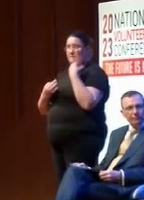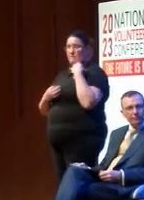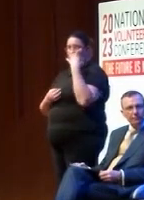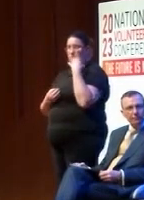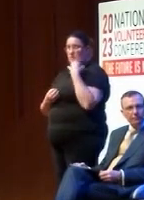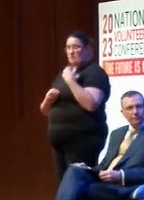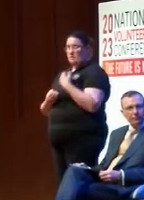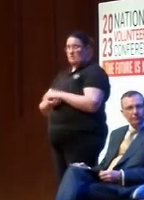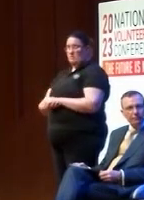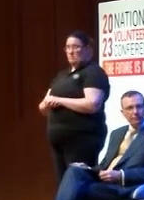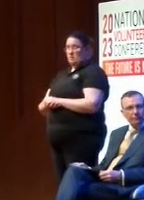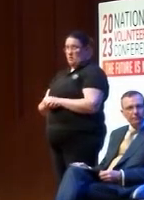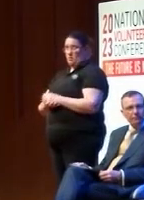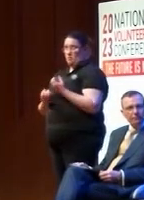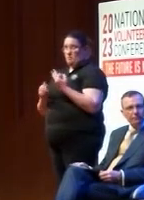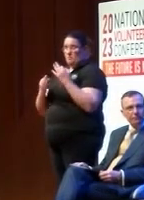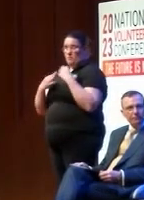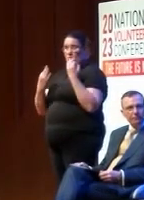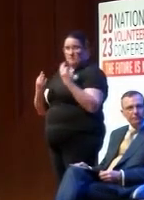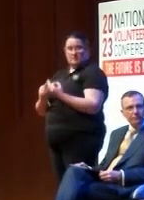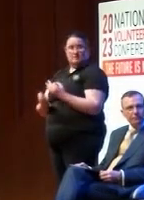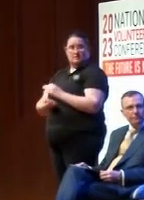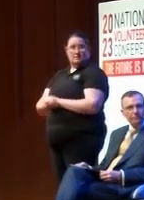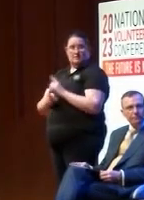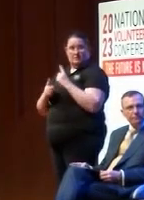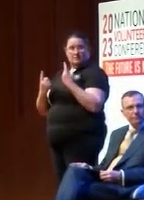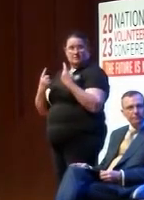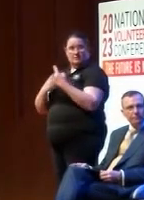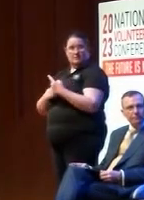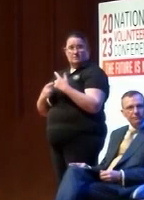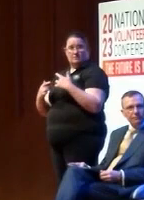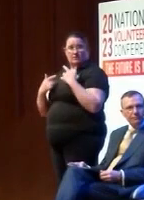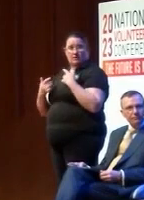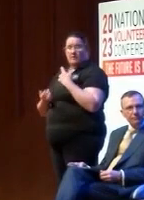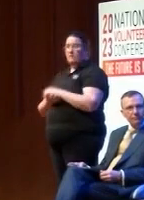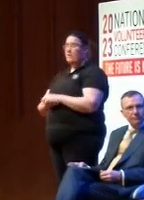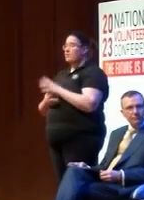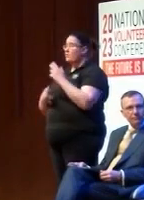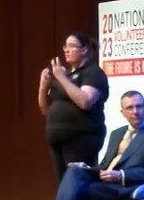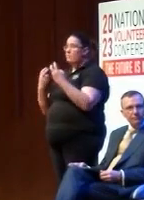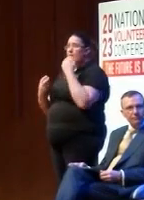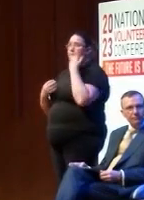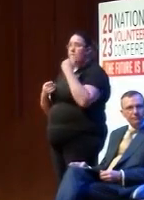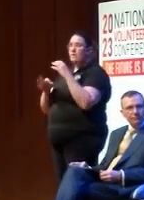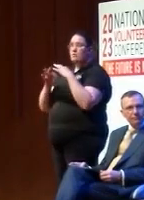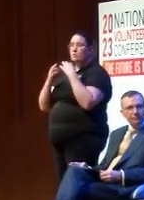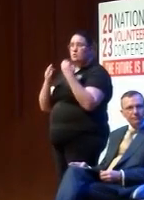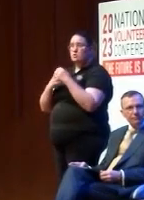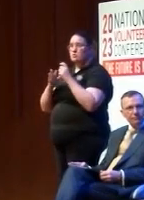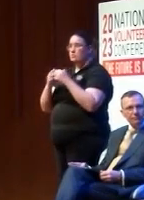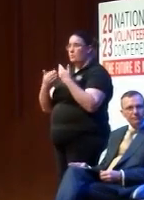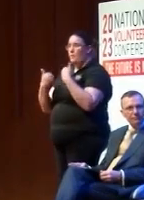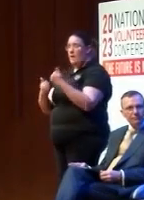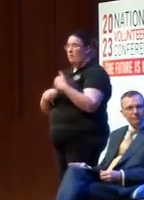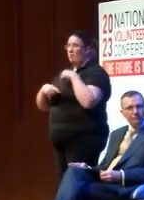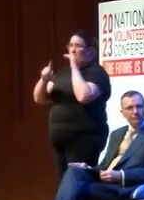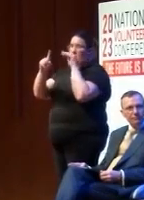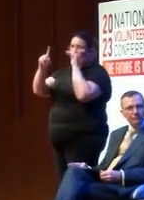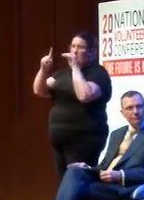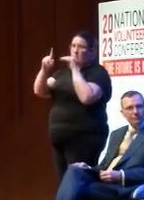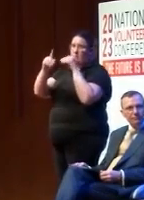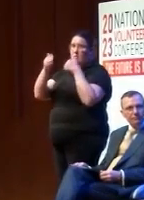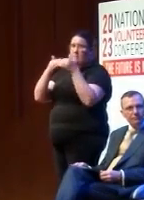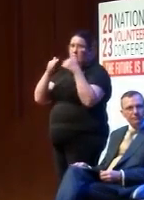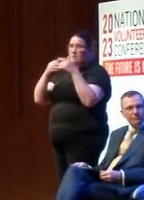lives. So get on and do it. Find organisations that are doing it well and lean on your management team, your CEO, your board